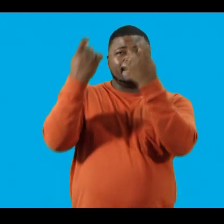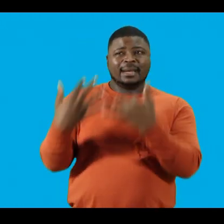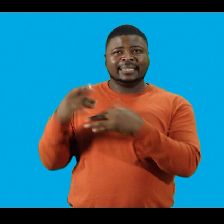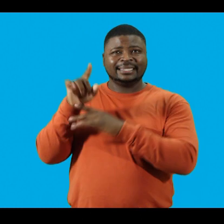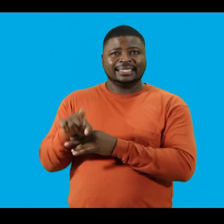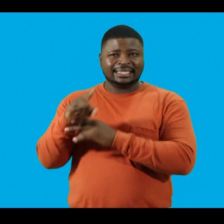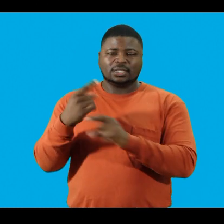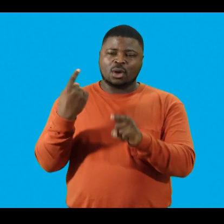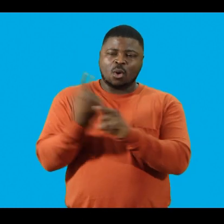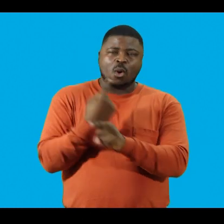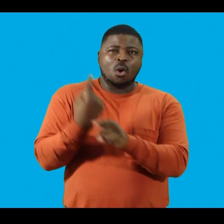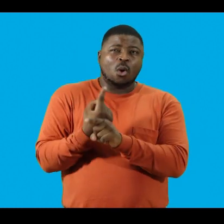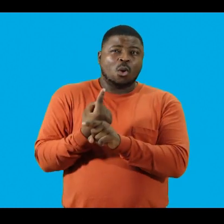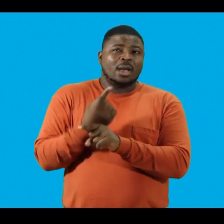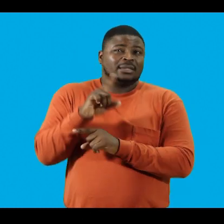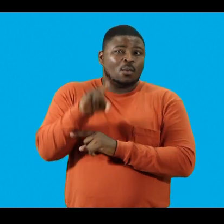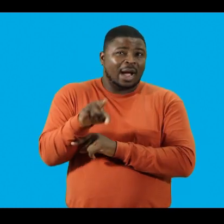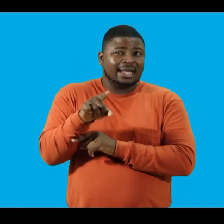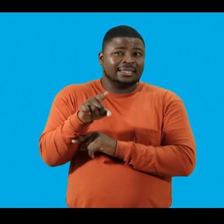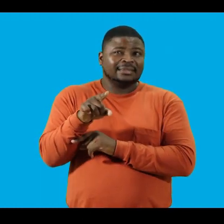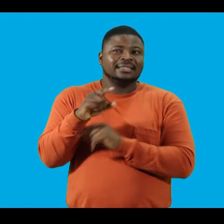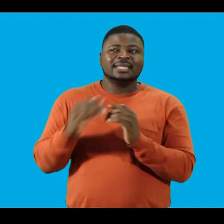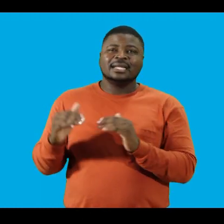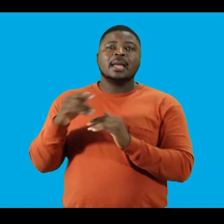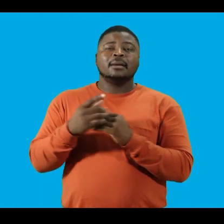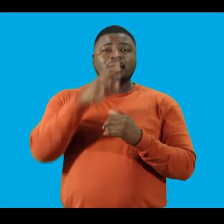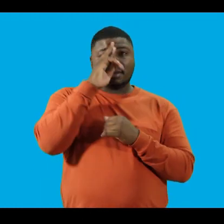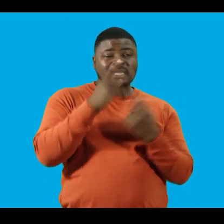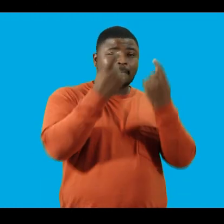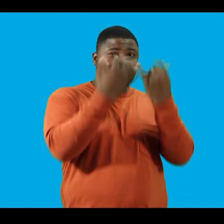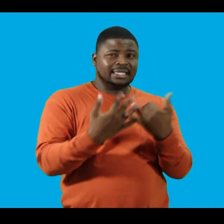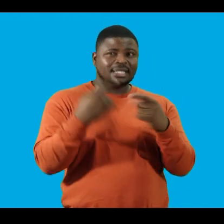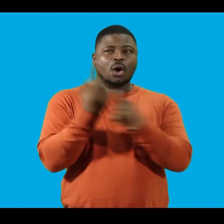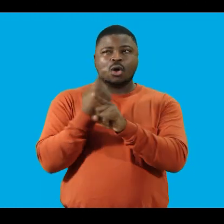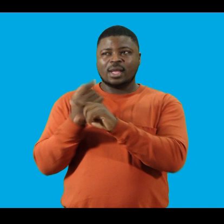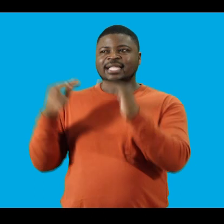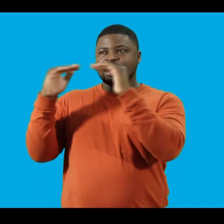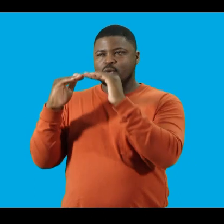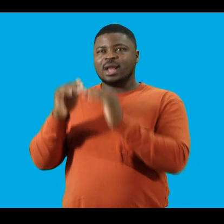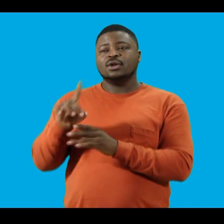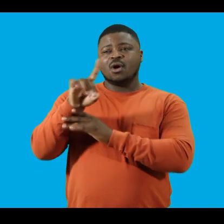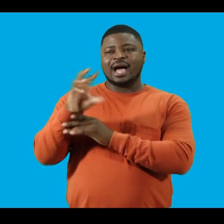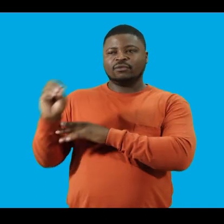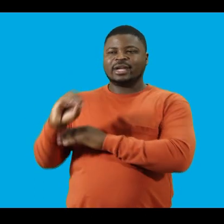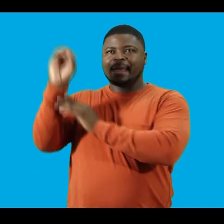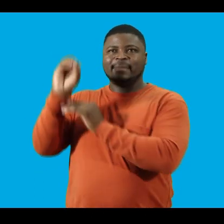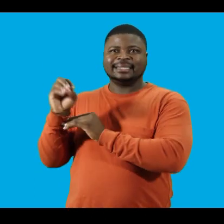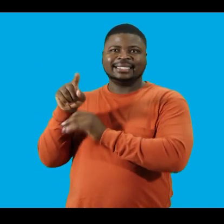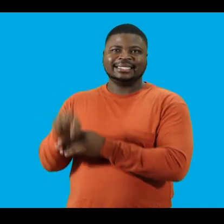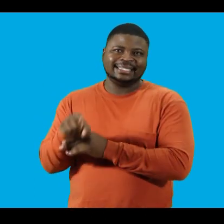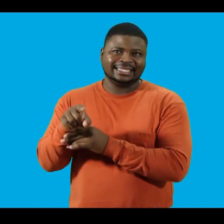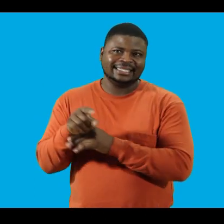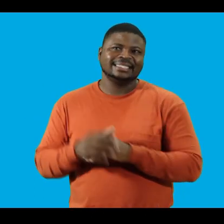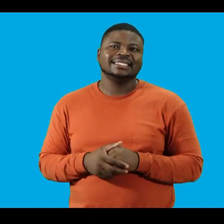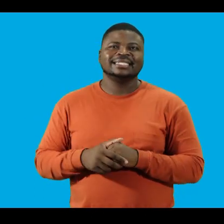is always equals to 100%. So you'll take the budget and